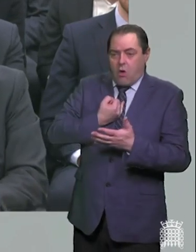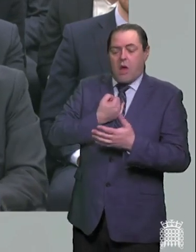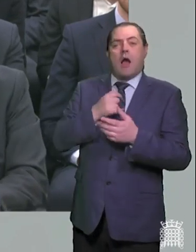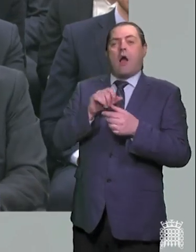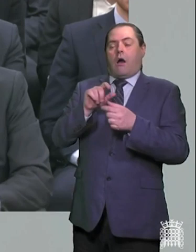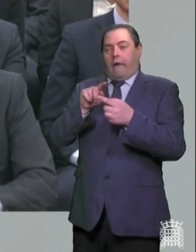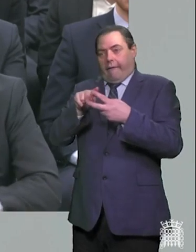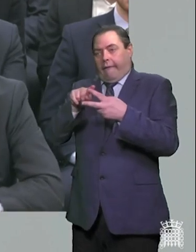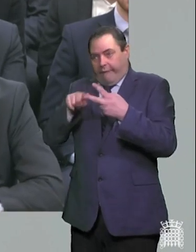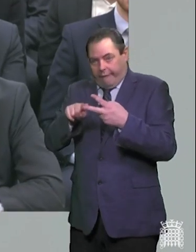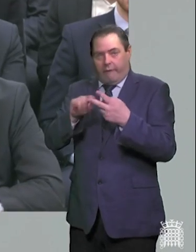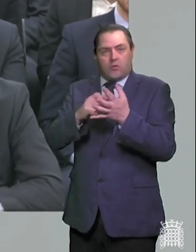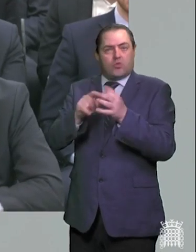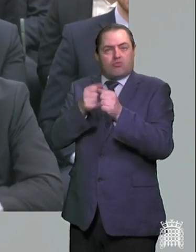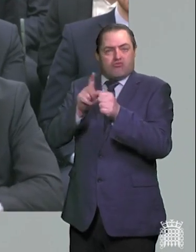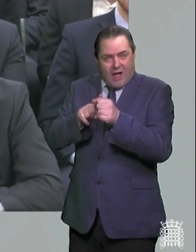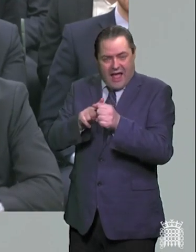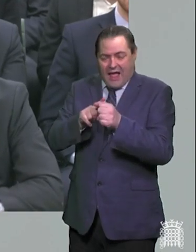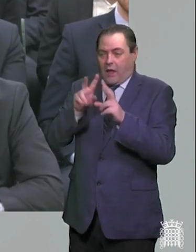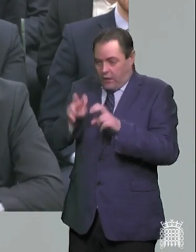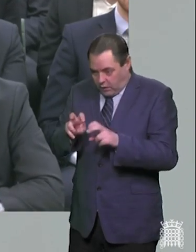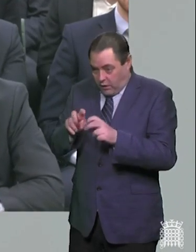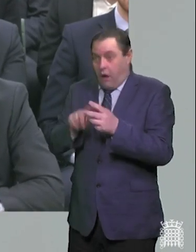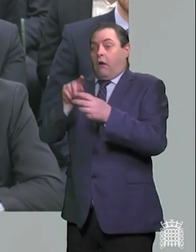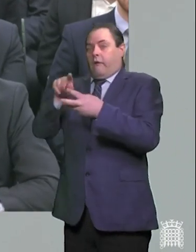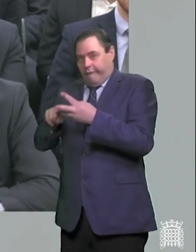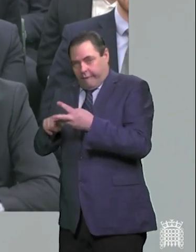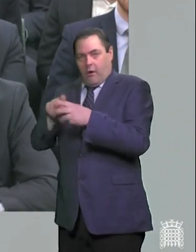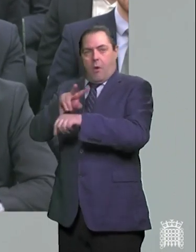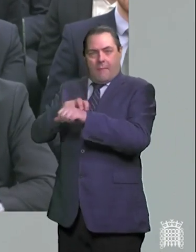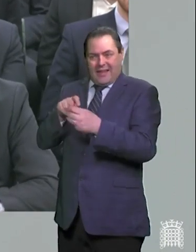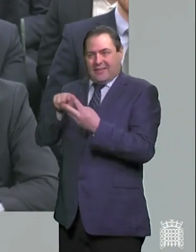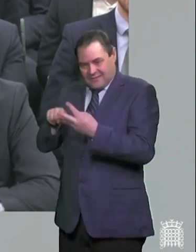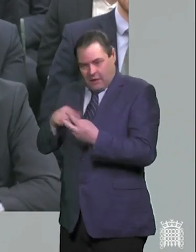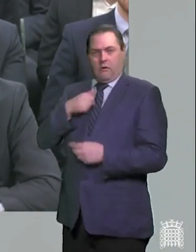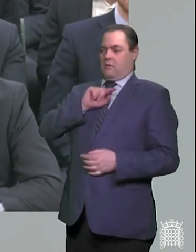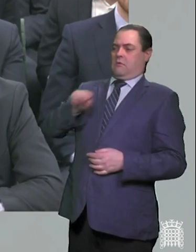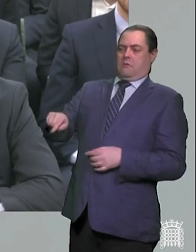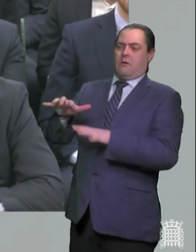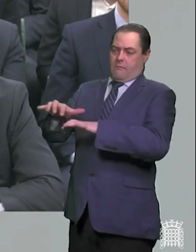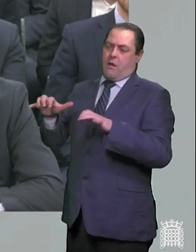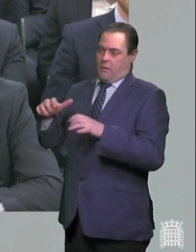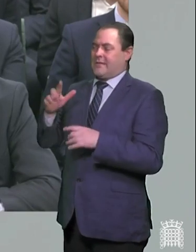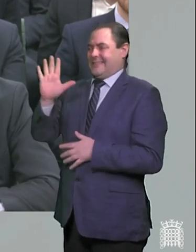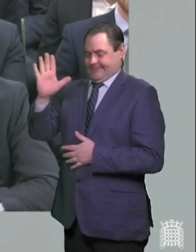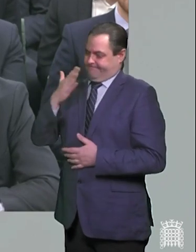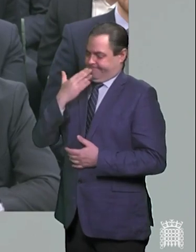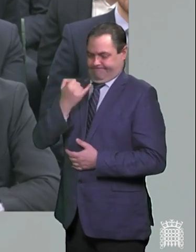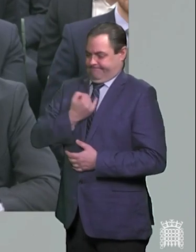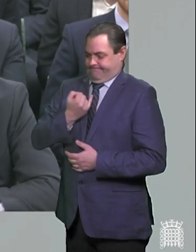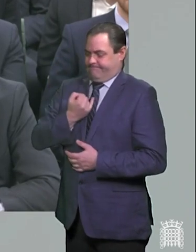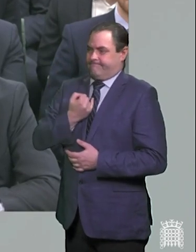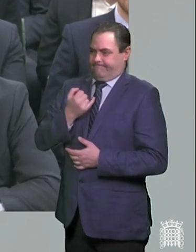Gray investigation and the Metropolitan Police investigation had concluded, I came to the House of Commons and I corrected